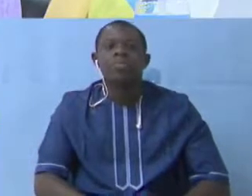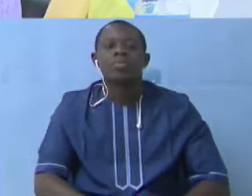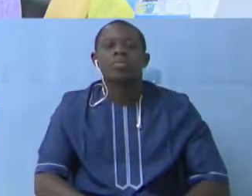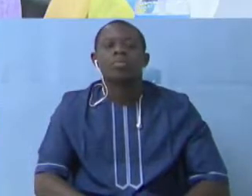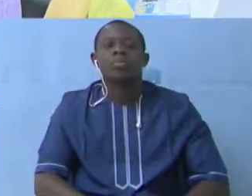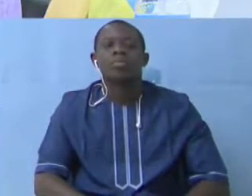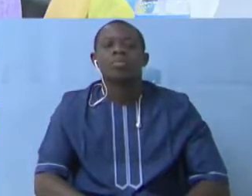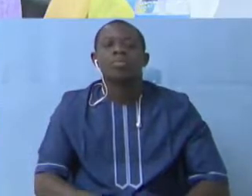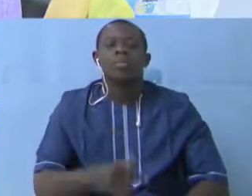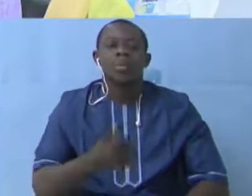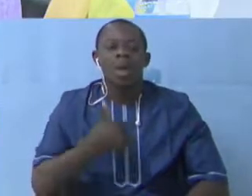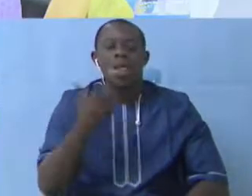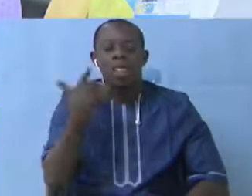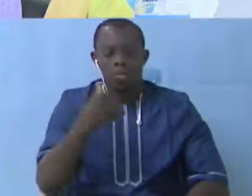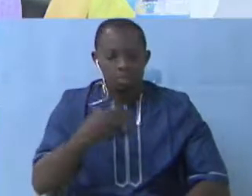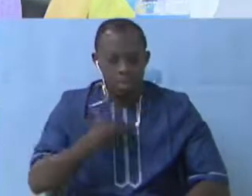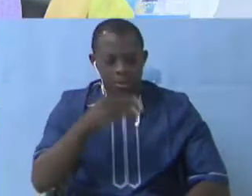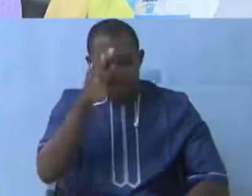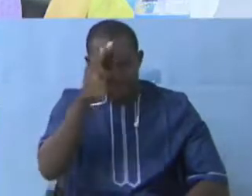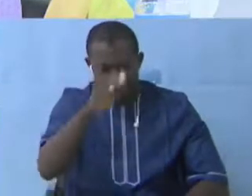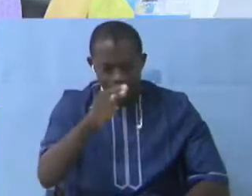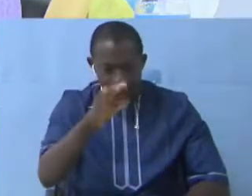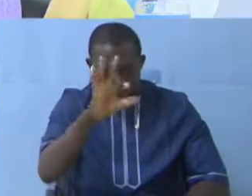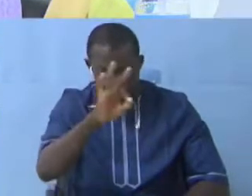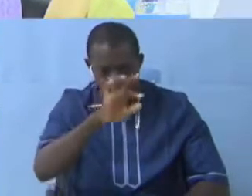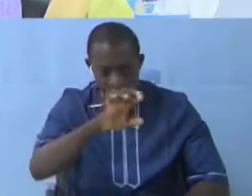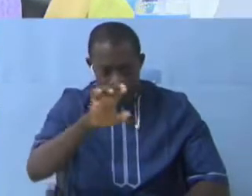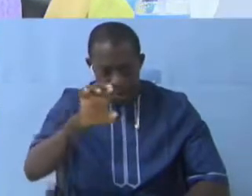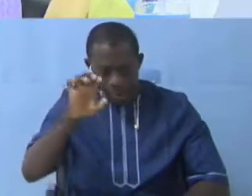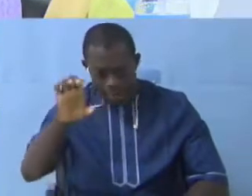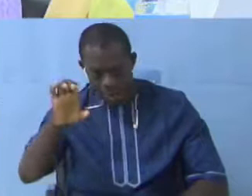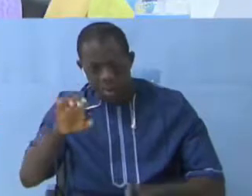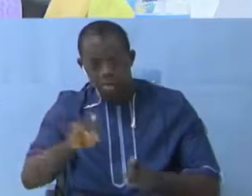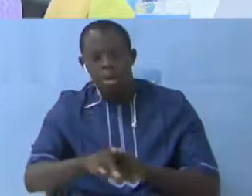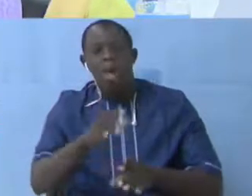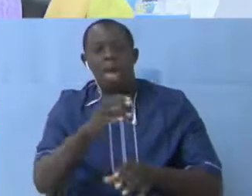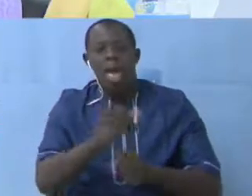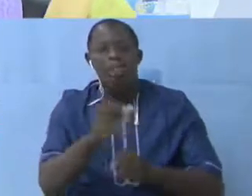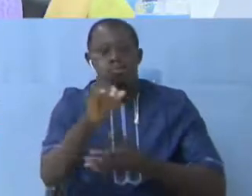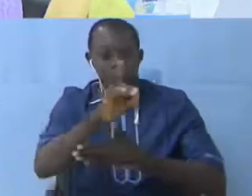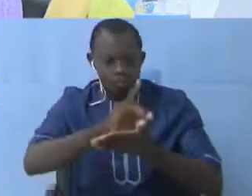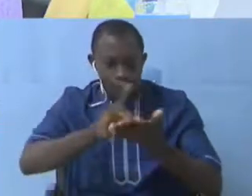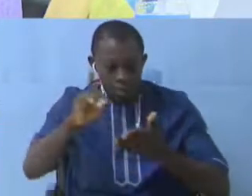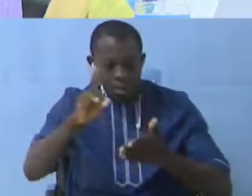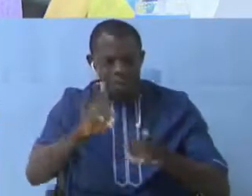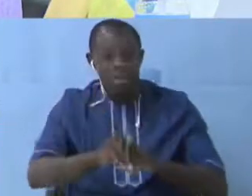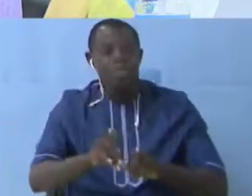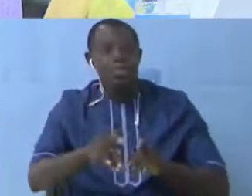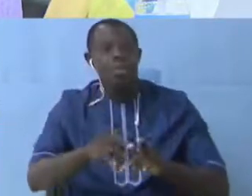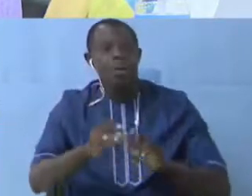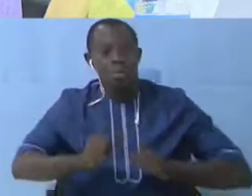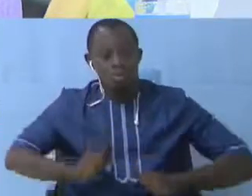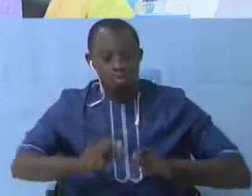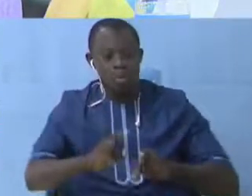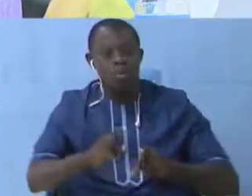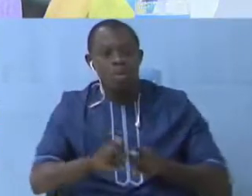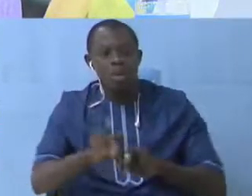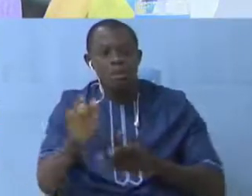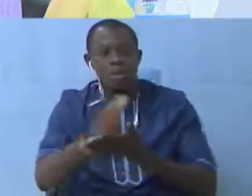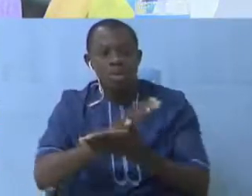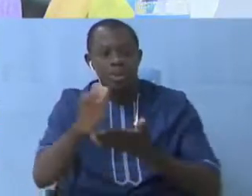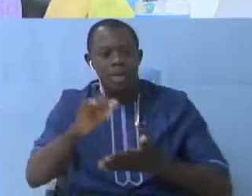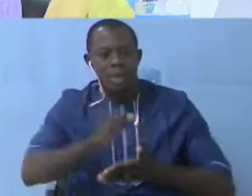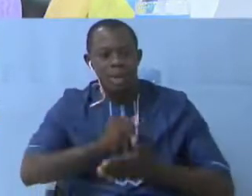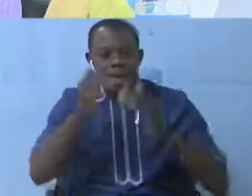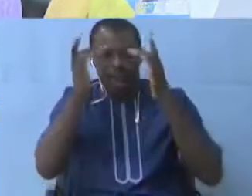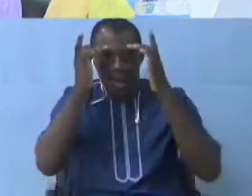thank the TRRC for availing me this opportunity to share our experience. Damay njëkk a gërëm rek TRRC ci niñ ma